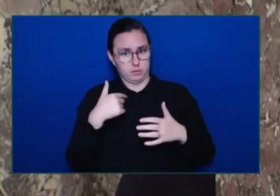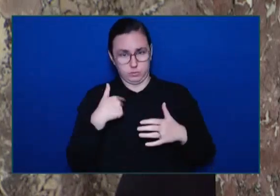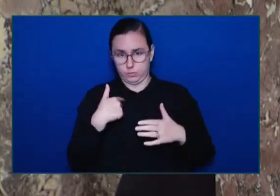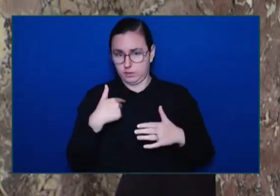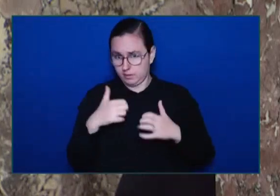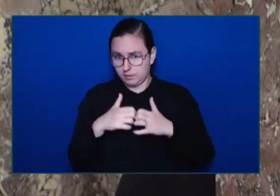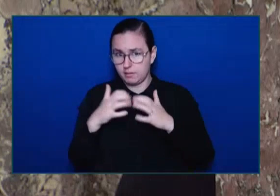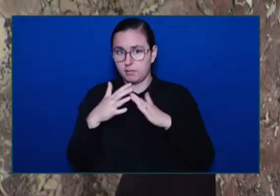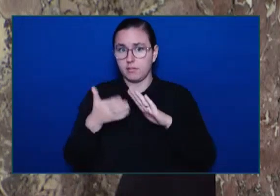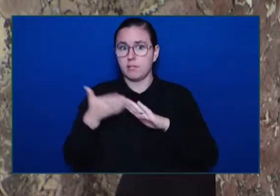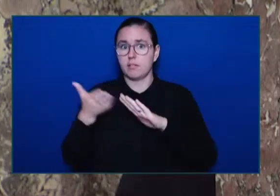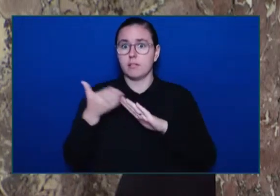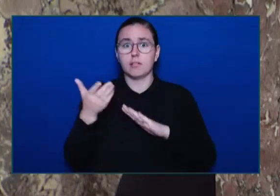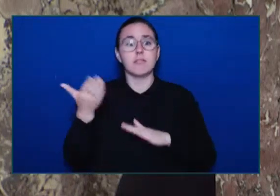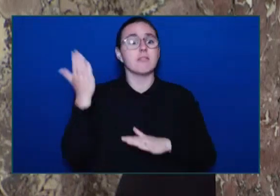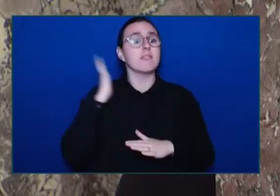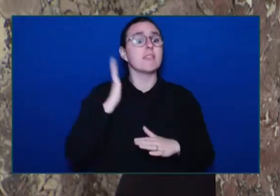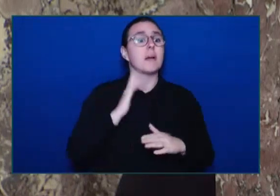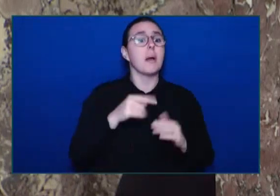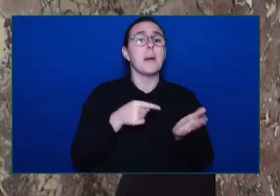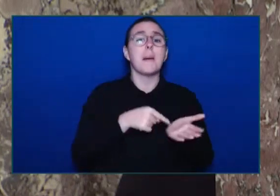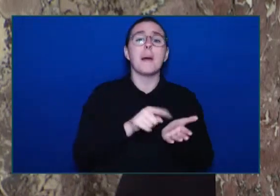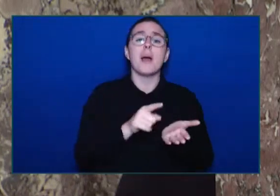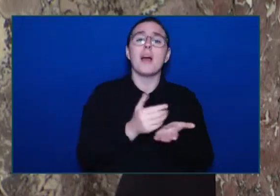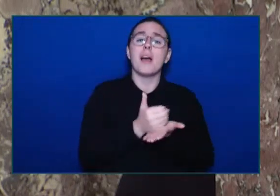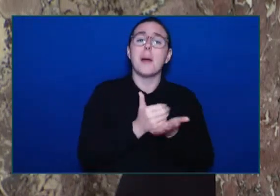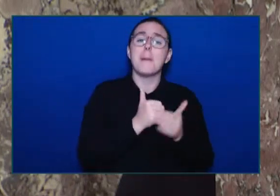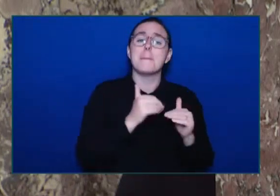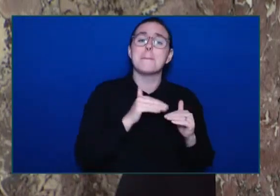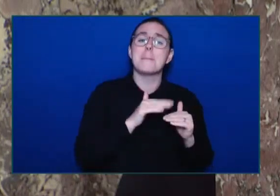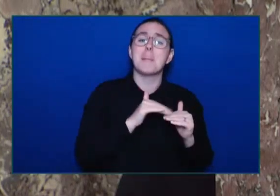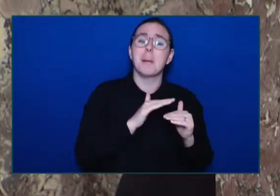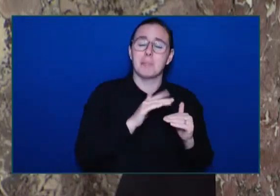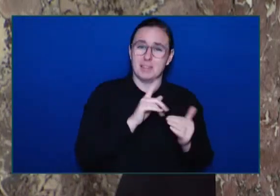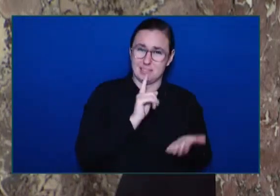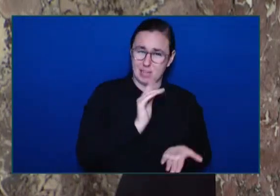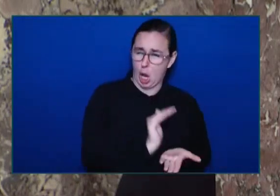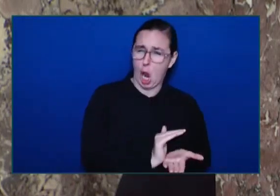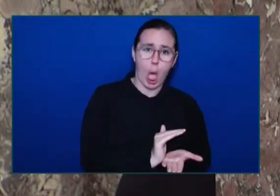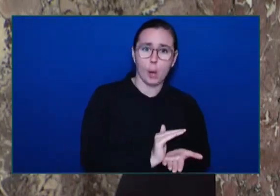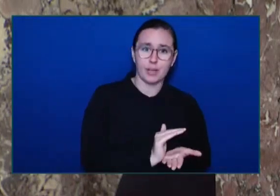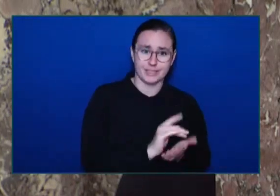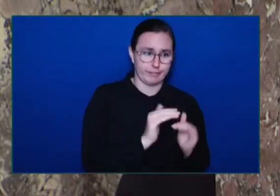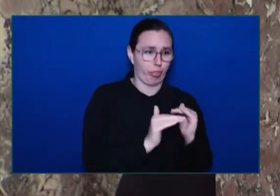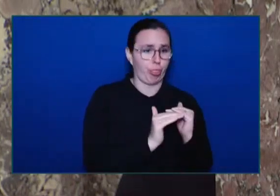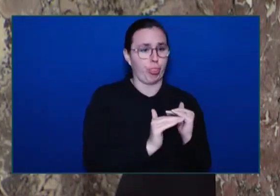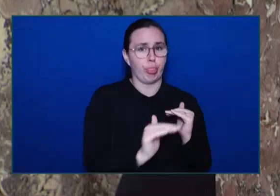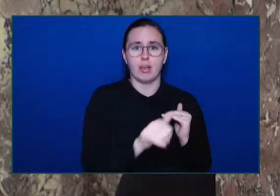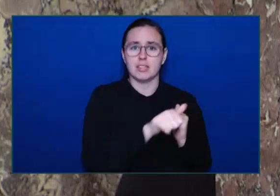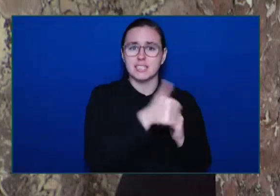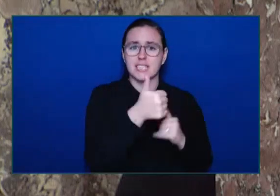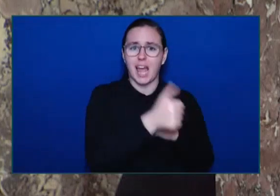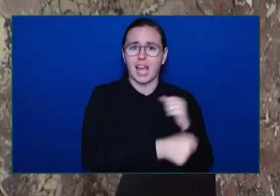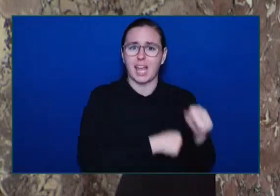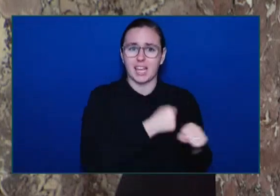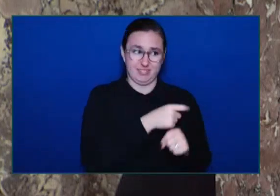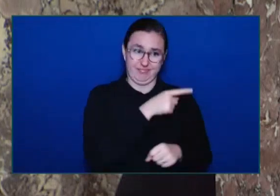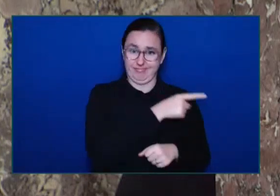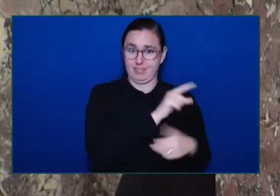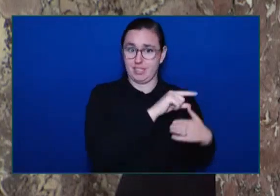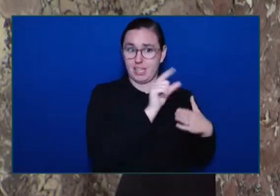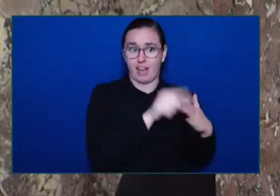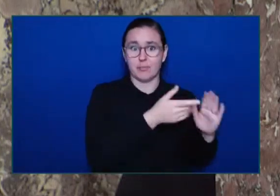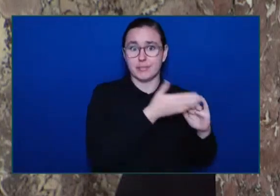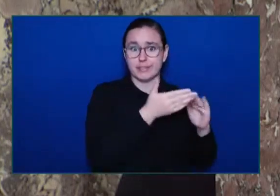Why? Because it was frozen for 10 years by the previous government. 10 years it was frozen, Mr.